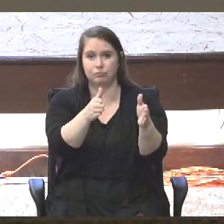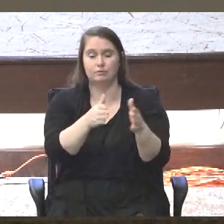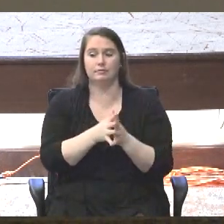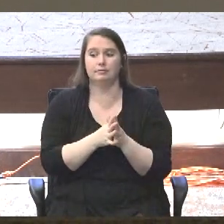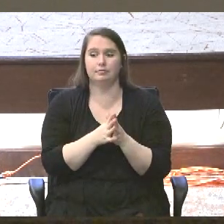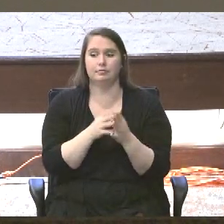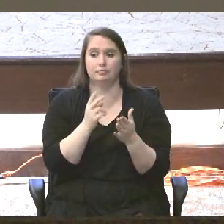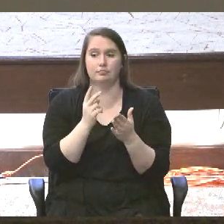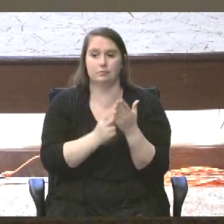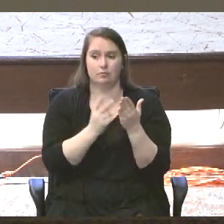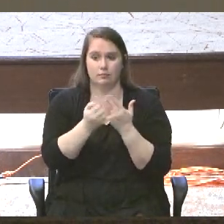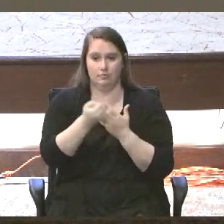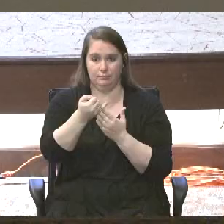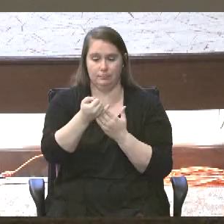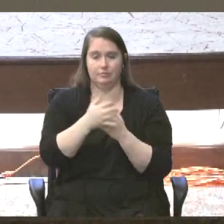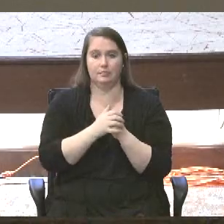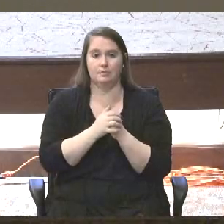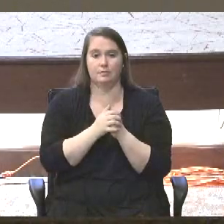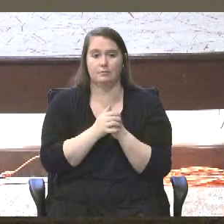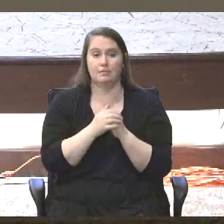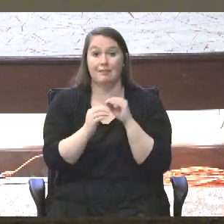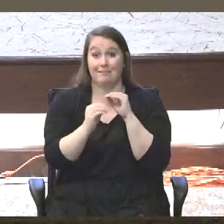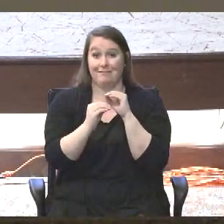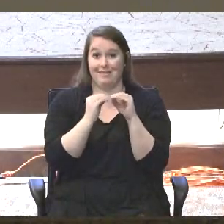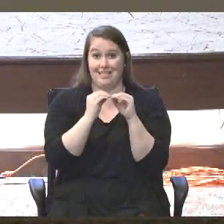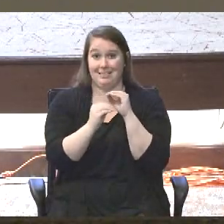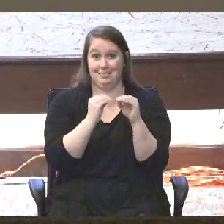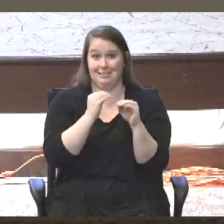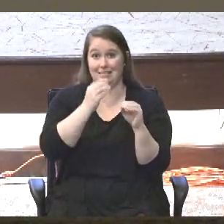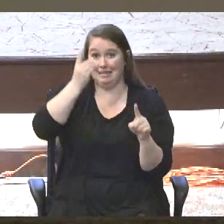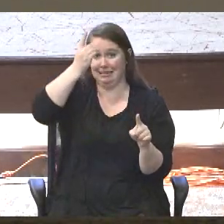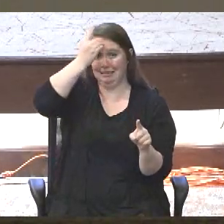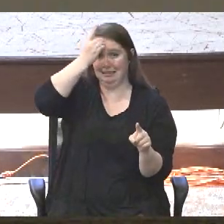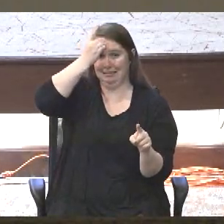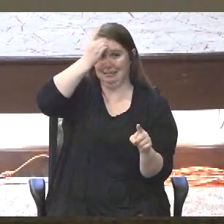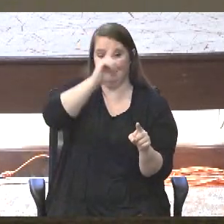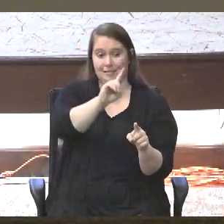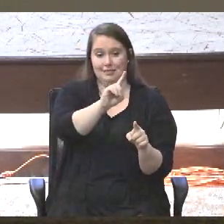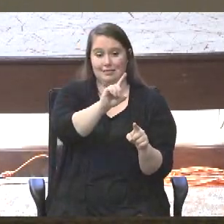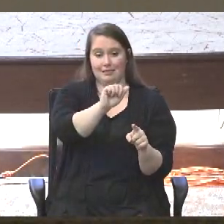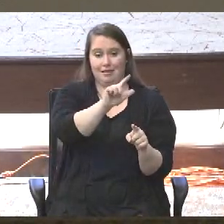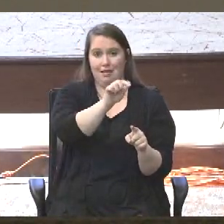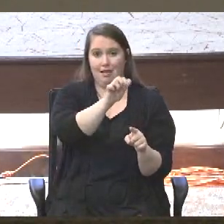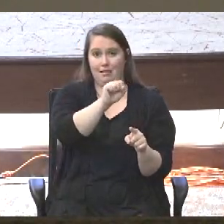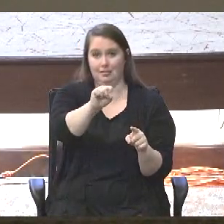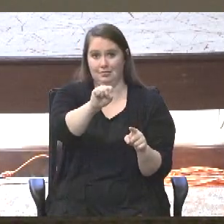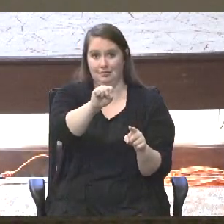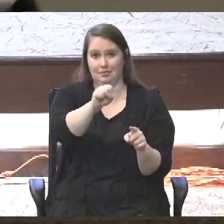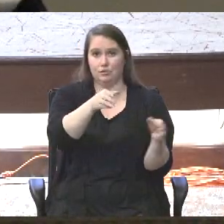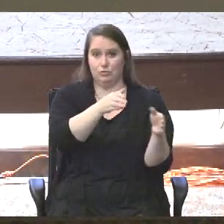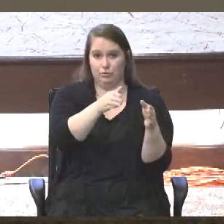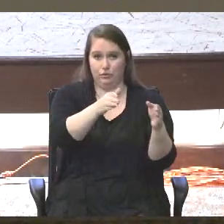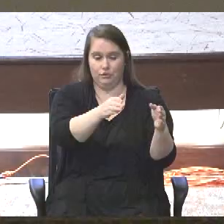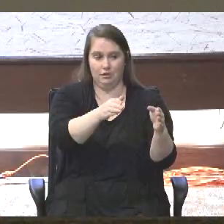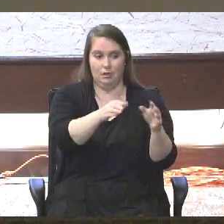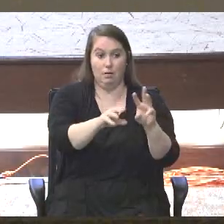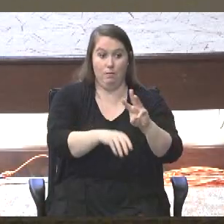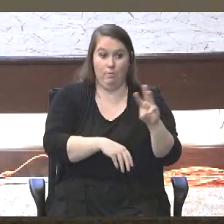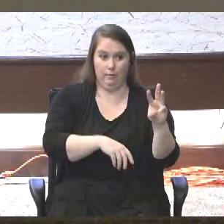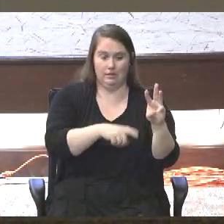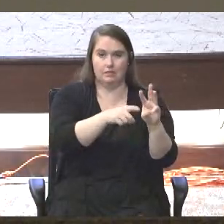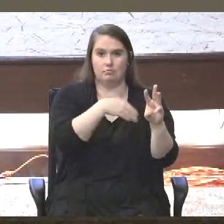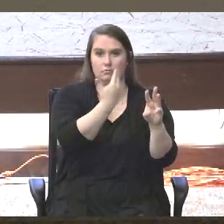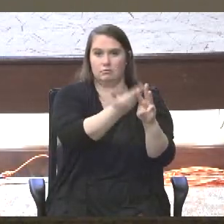$5 million, fixing Dallas Street from Elm West across Waco Drive over to